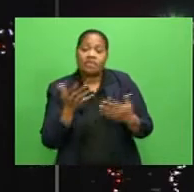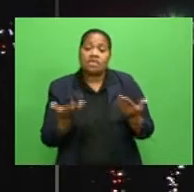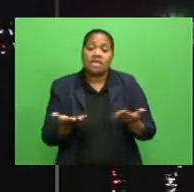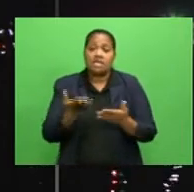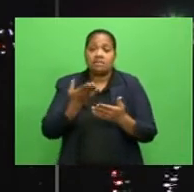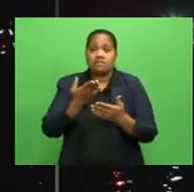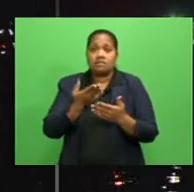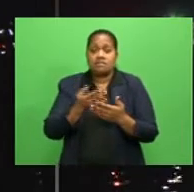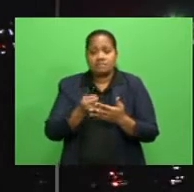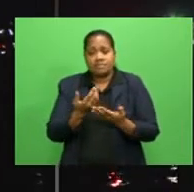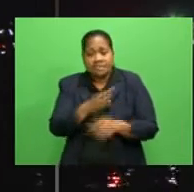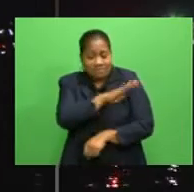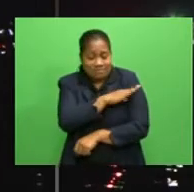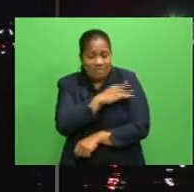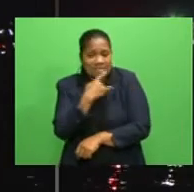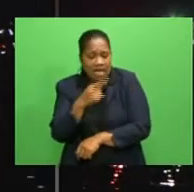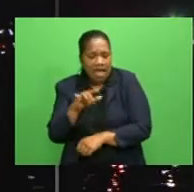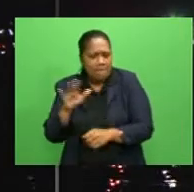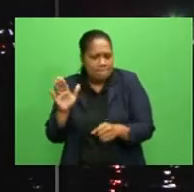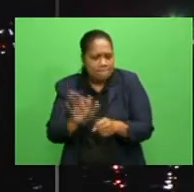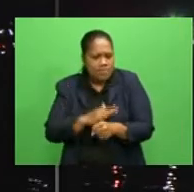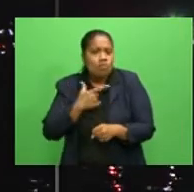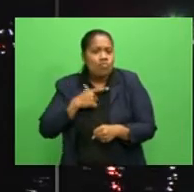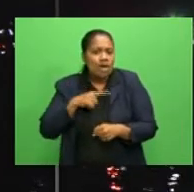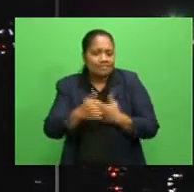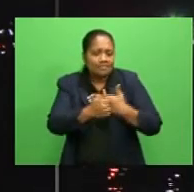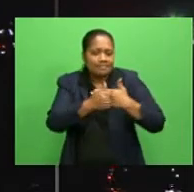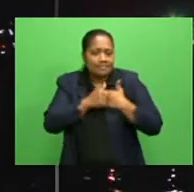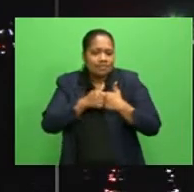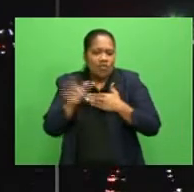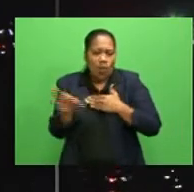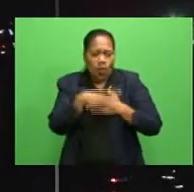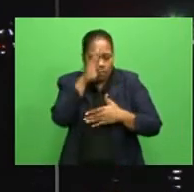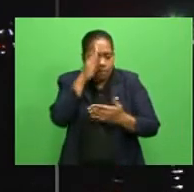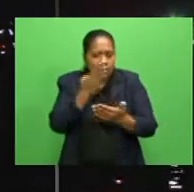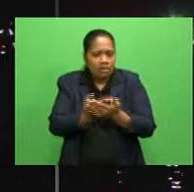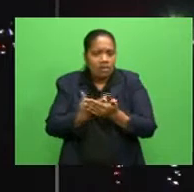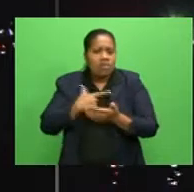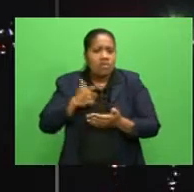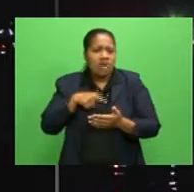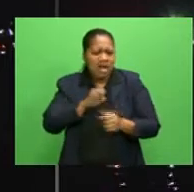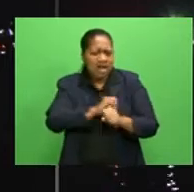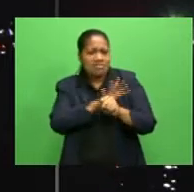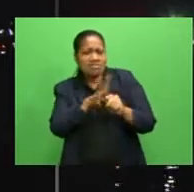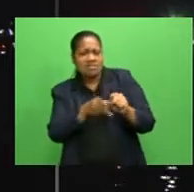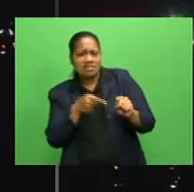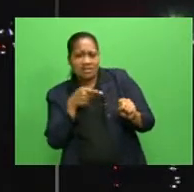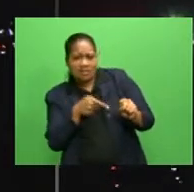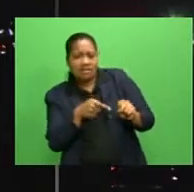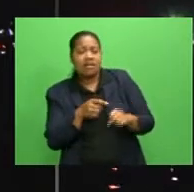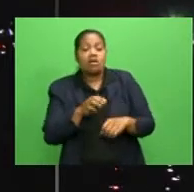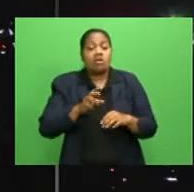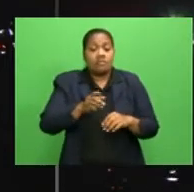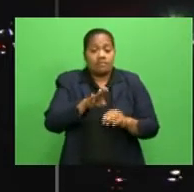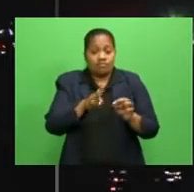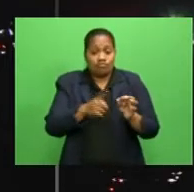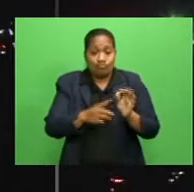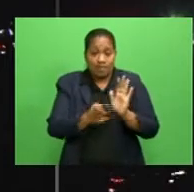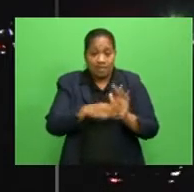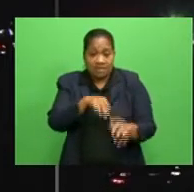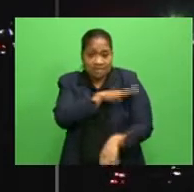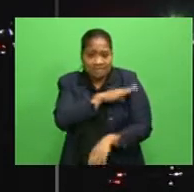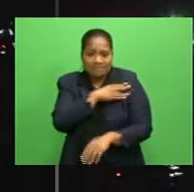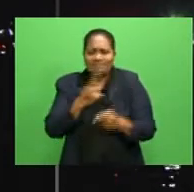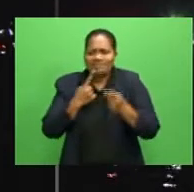had to be made to ensure the safety of all students from the deadly virus. The Prime Minister made the comments while commissioning the new teachers'